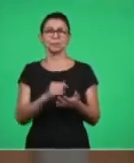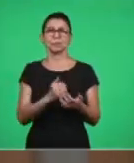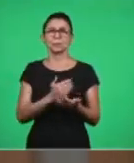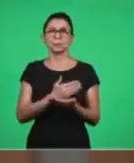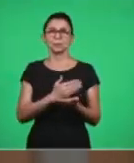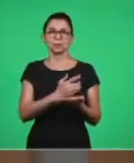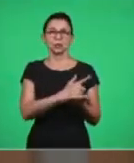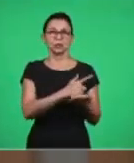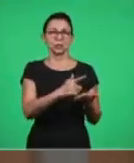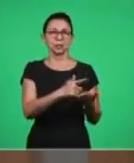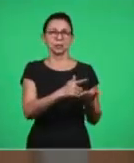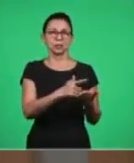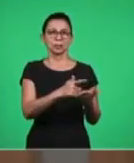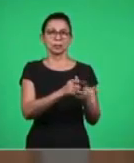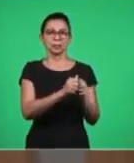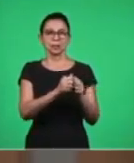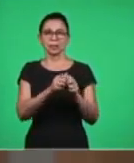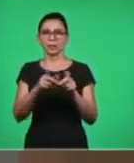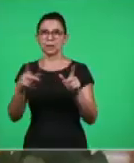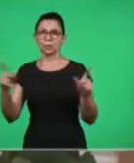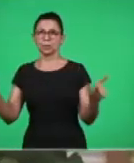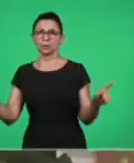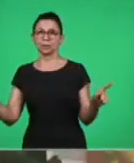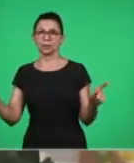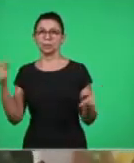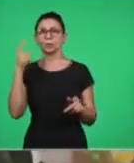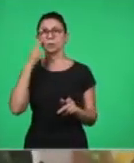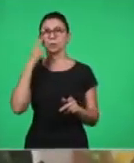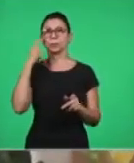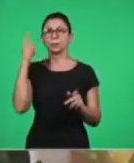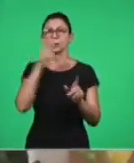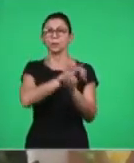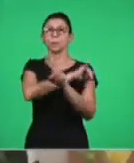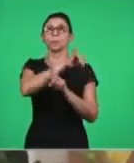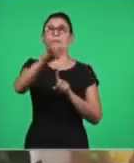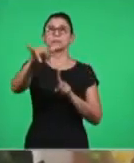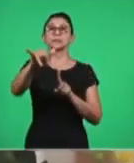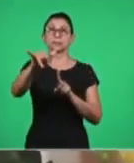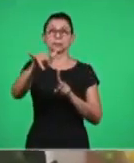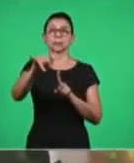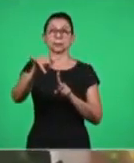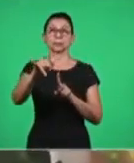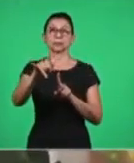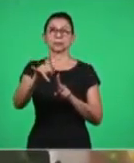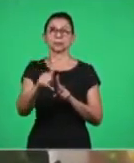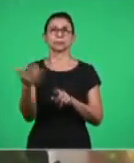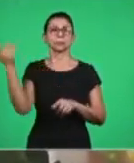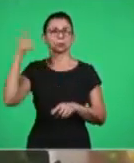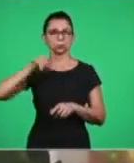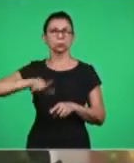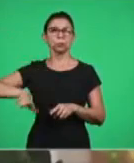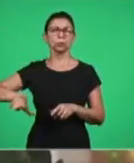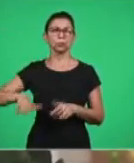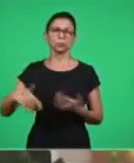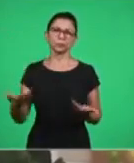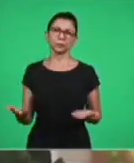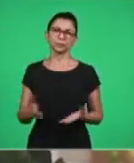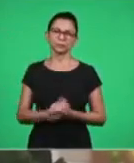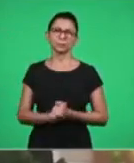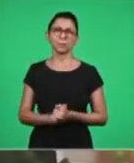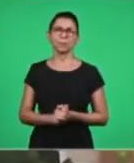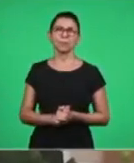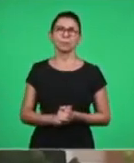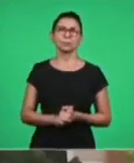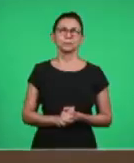We're going to begin from Genesis to Revelation. We're going to only study the prophetic. We're going to reveal the Word of God in a prophetic way. That's what